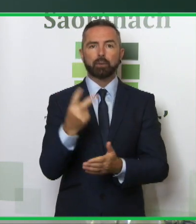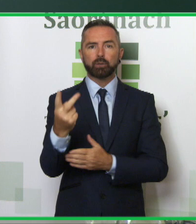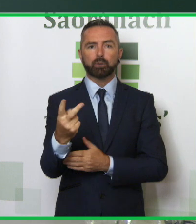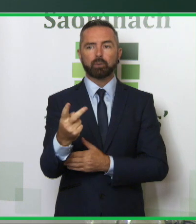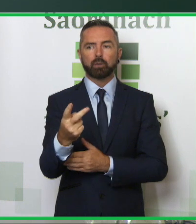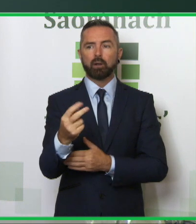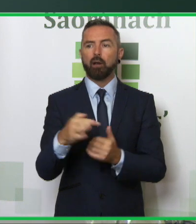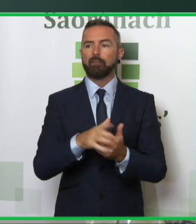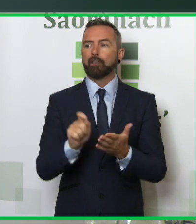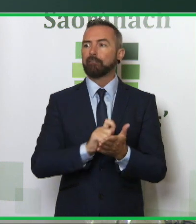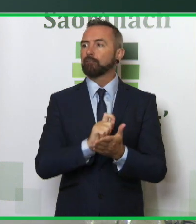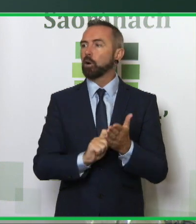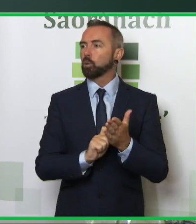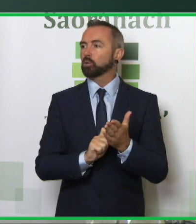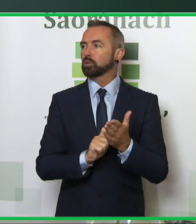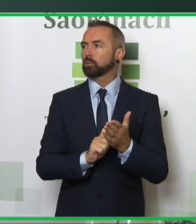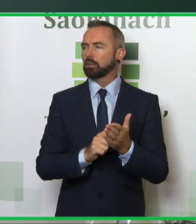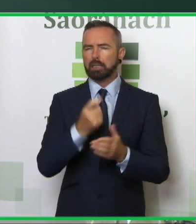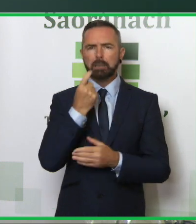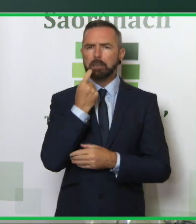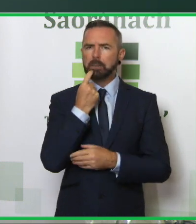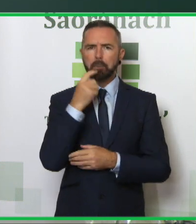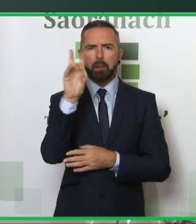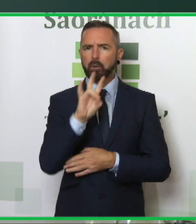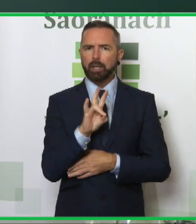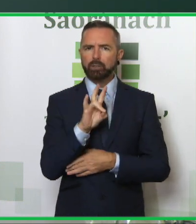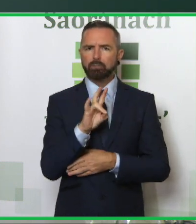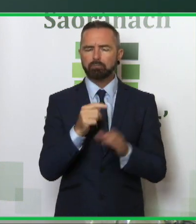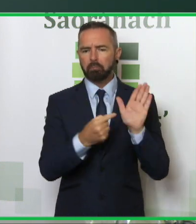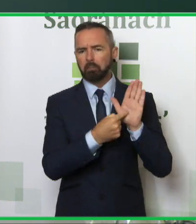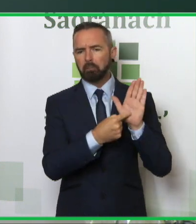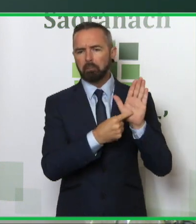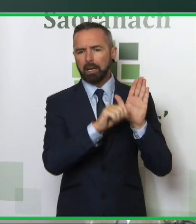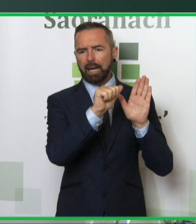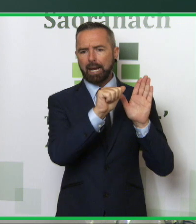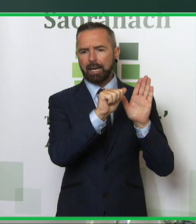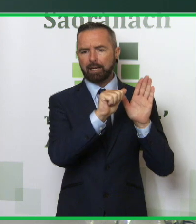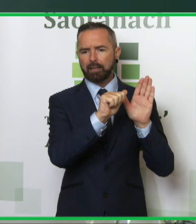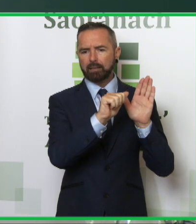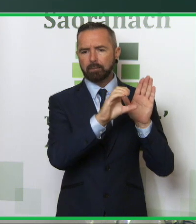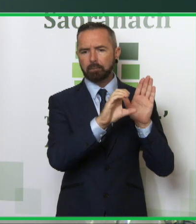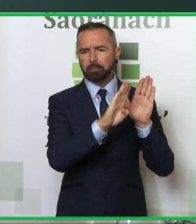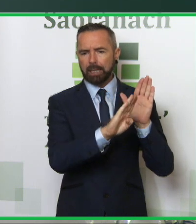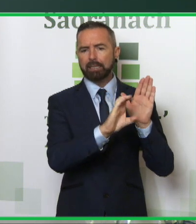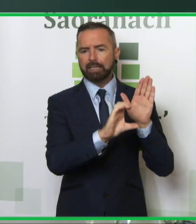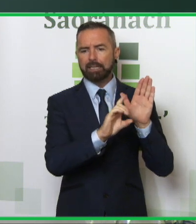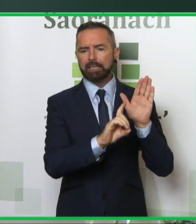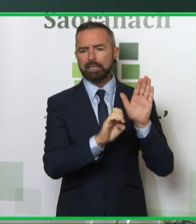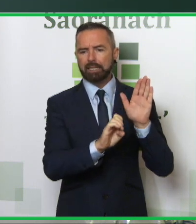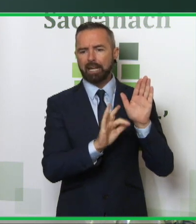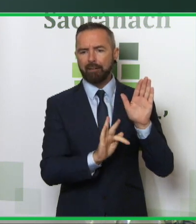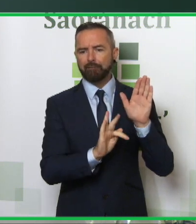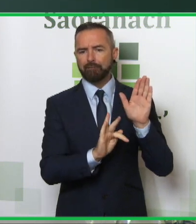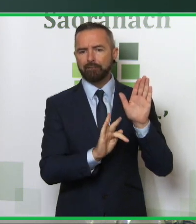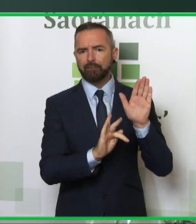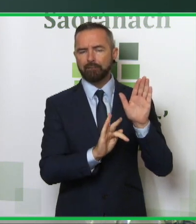2 of voting is a very simple question. It presents options A through to F, being the